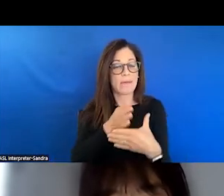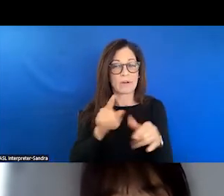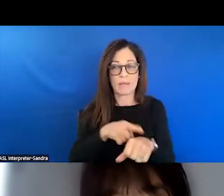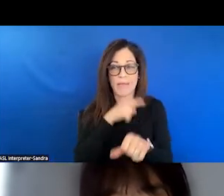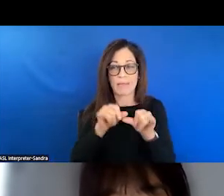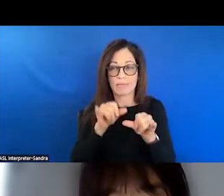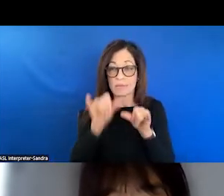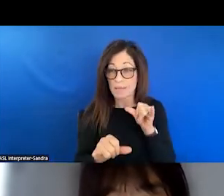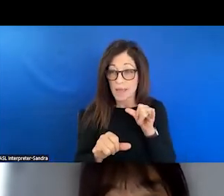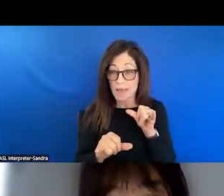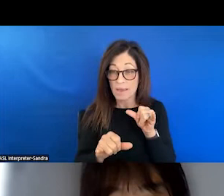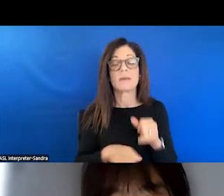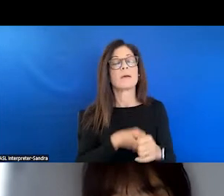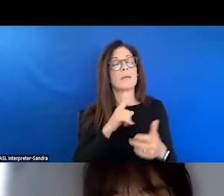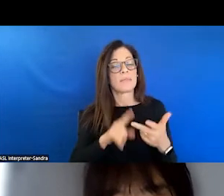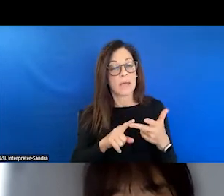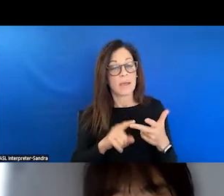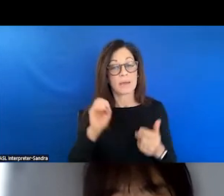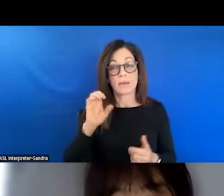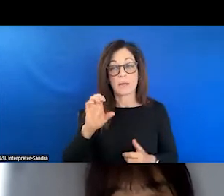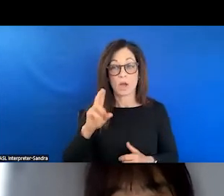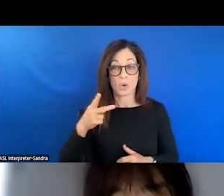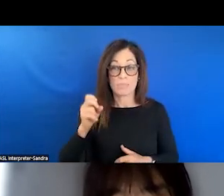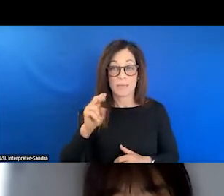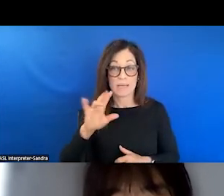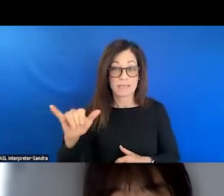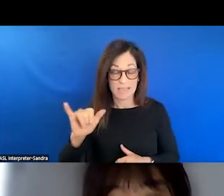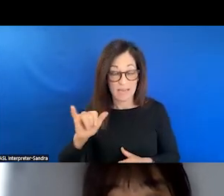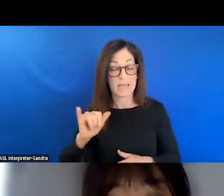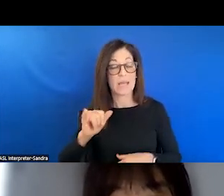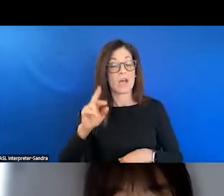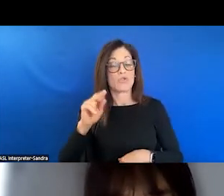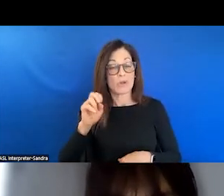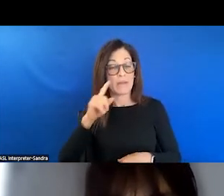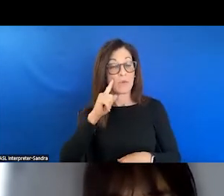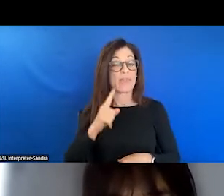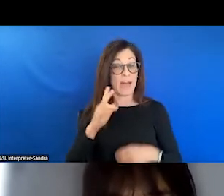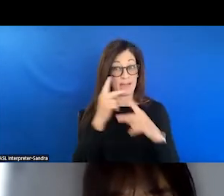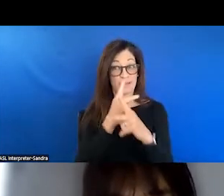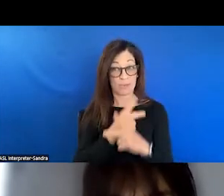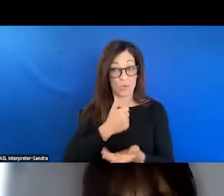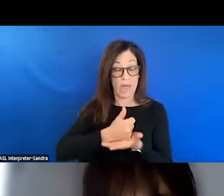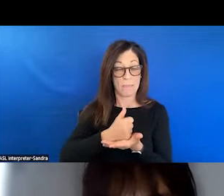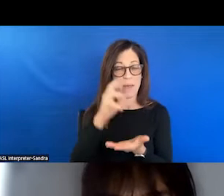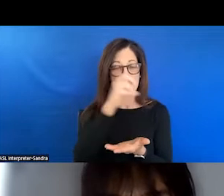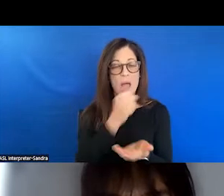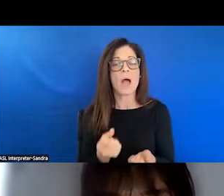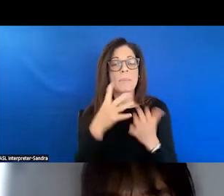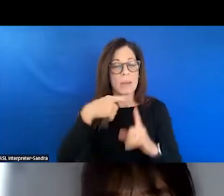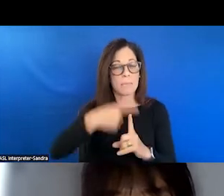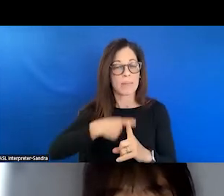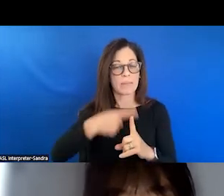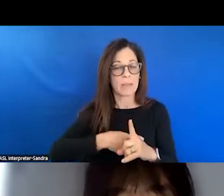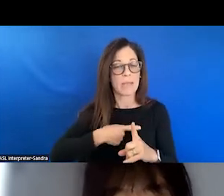stay, and then occupancy rate for this calculator to help them estimate how many monthly episodes